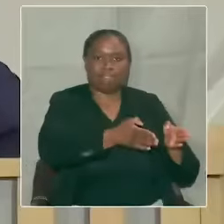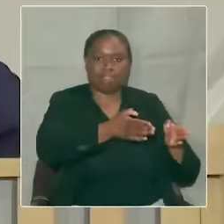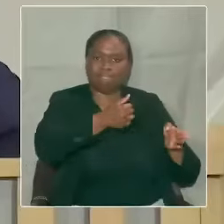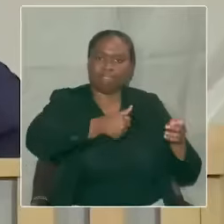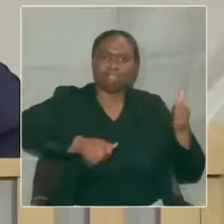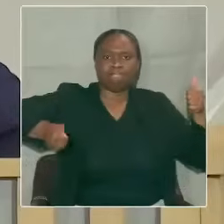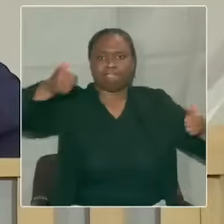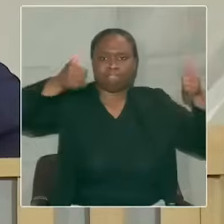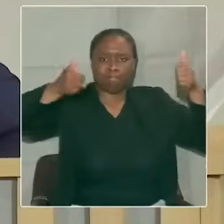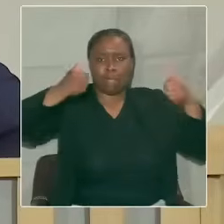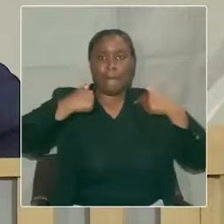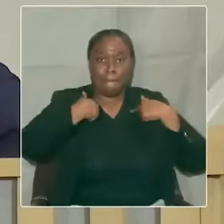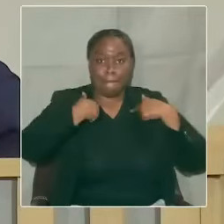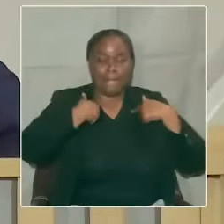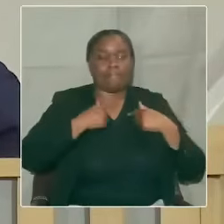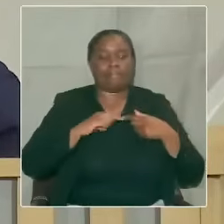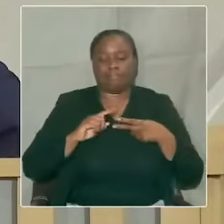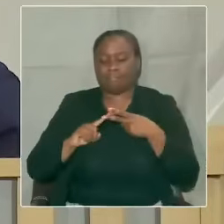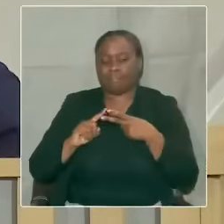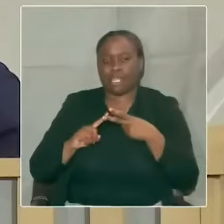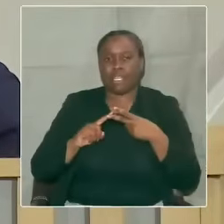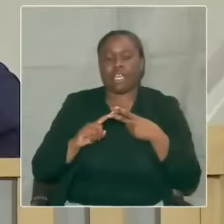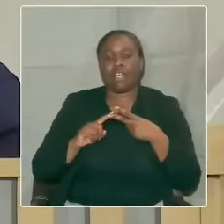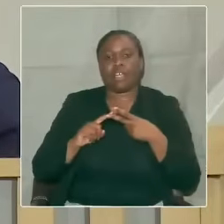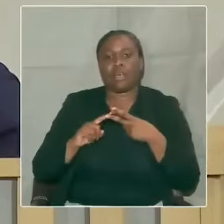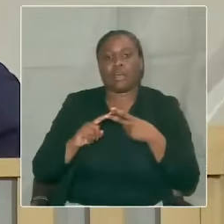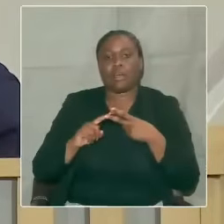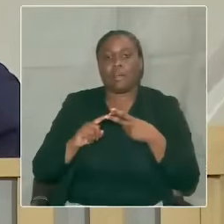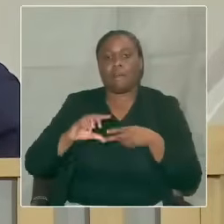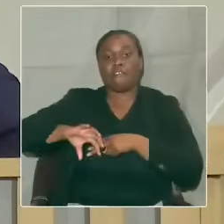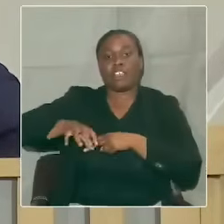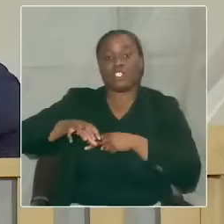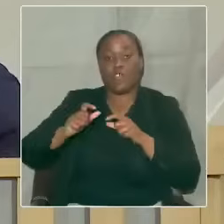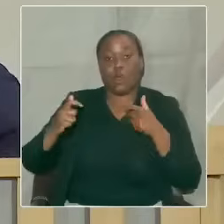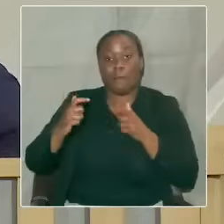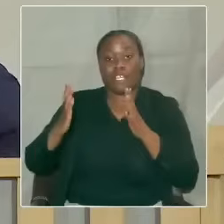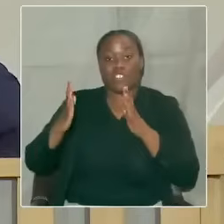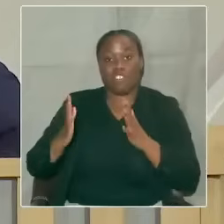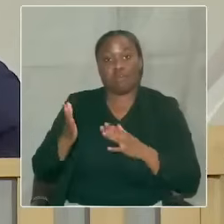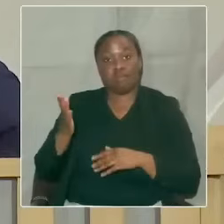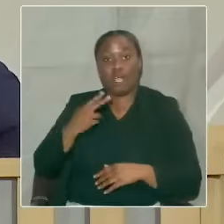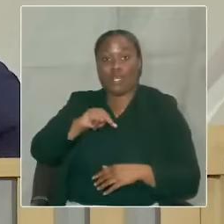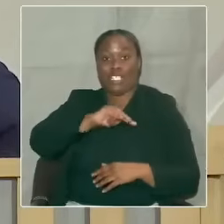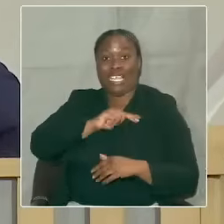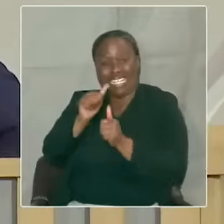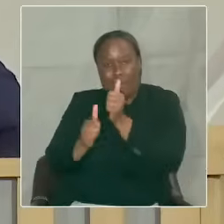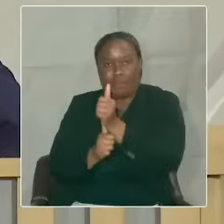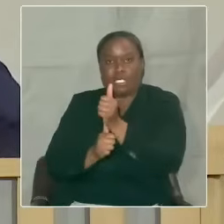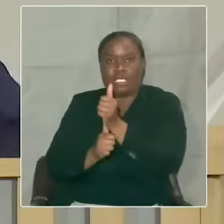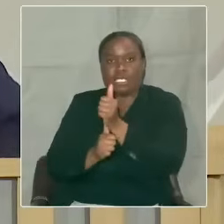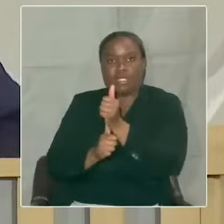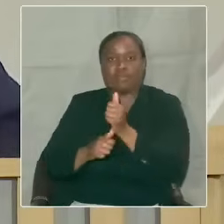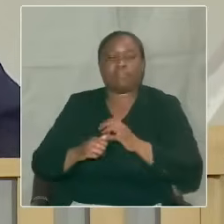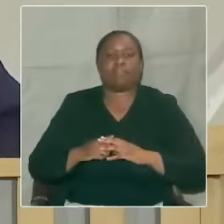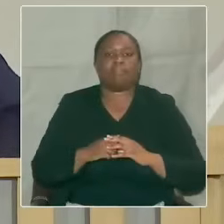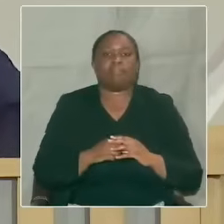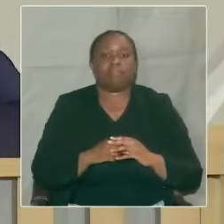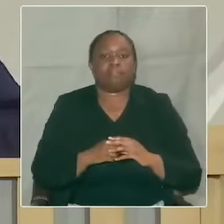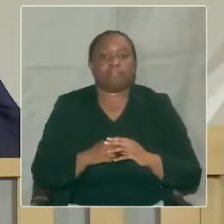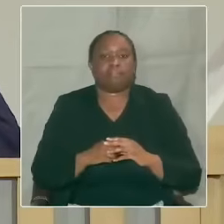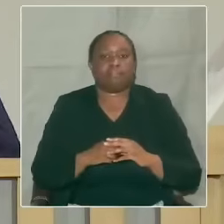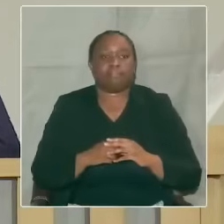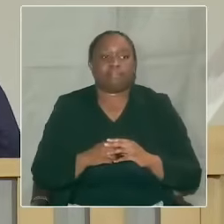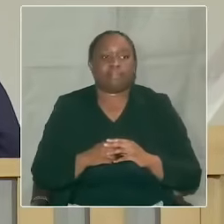I held positions of deputy provincial commissioner in KwaZulu-Natal. I was divisional commissioner of